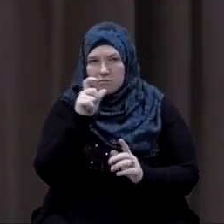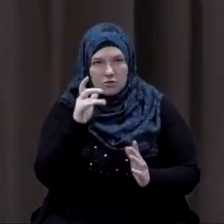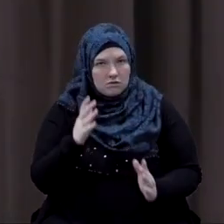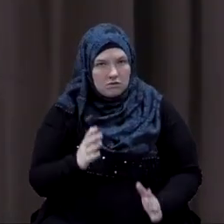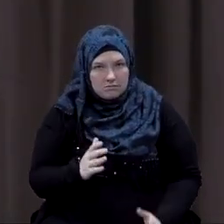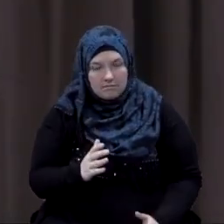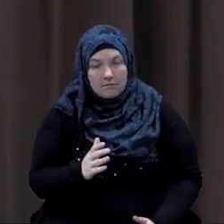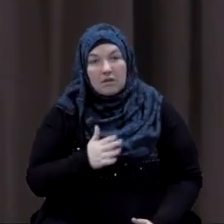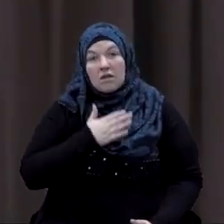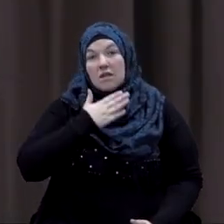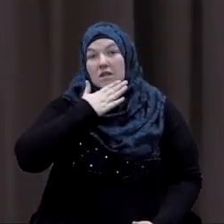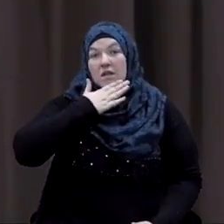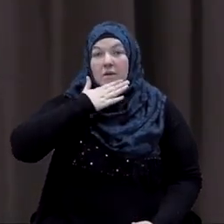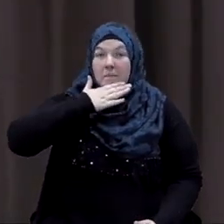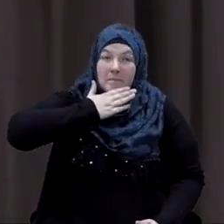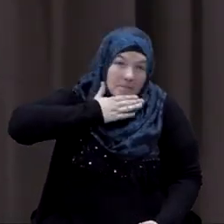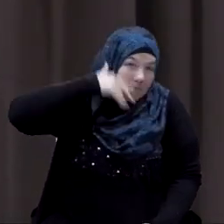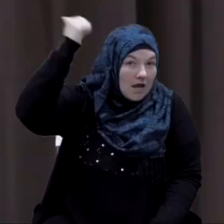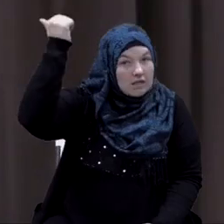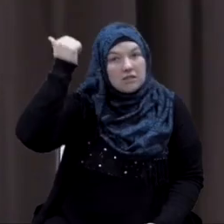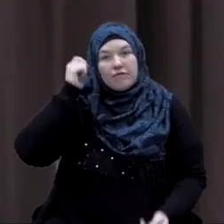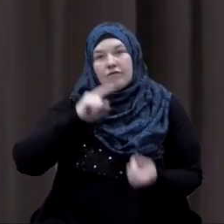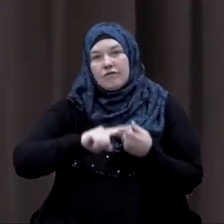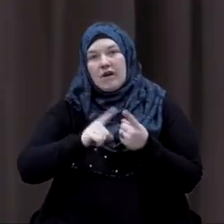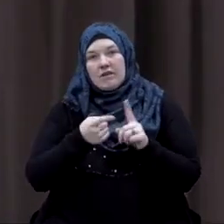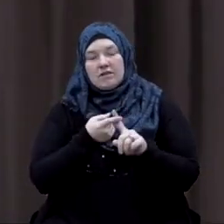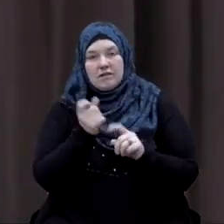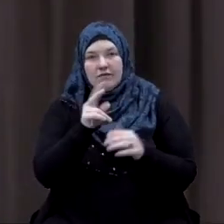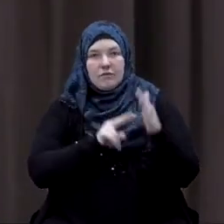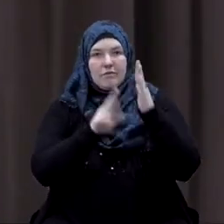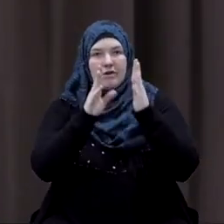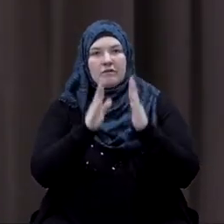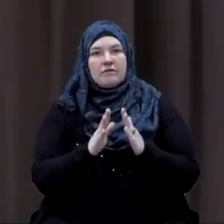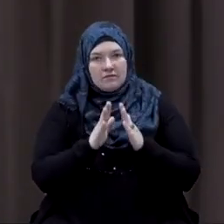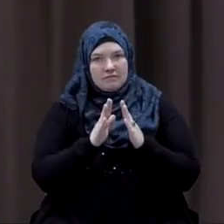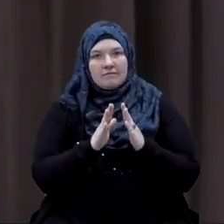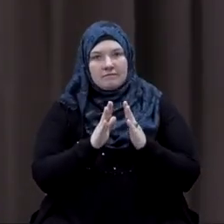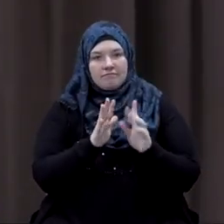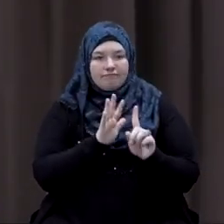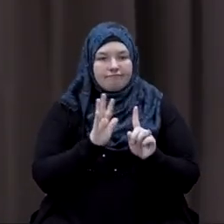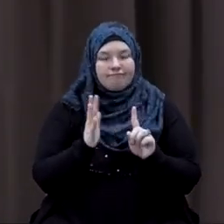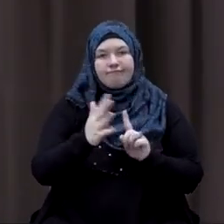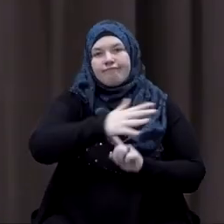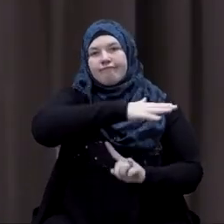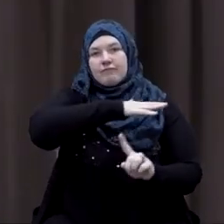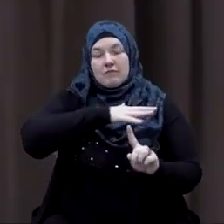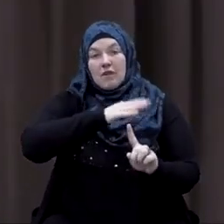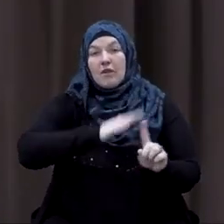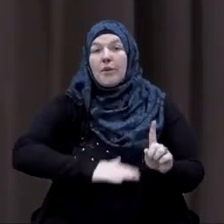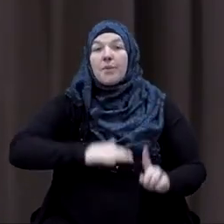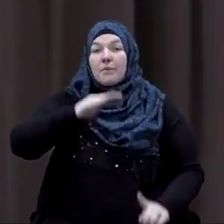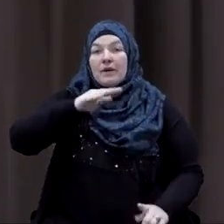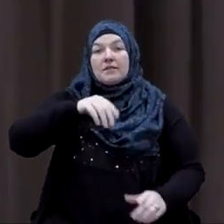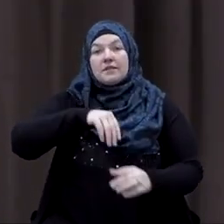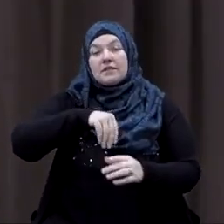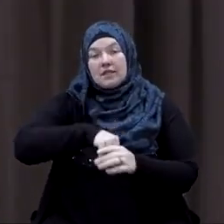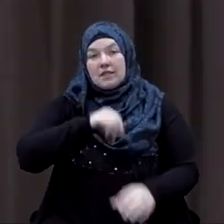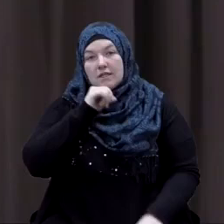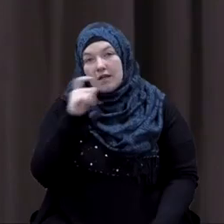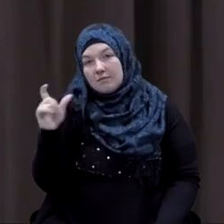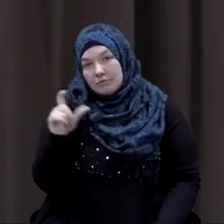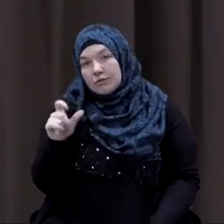the greatest companions around the Prophet were raised in a non-Muslim society.